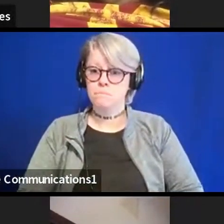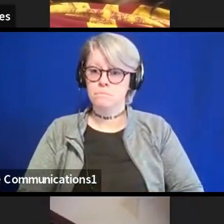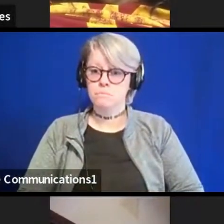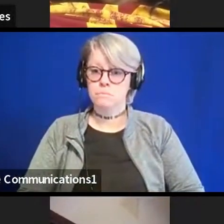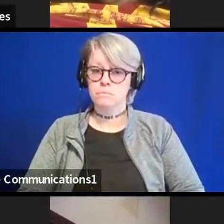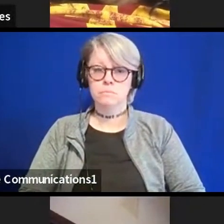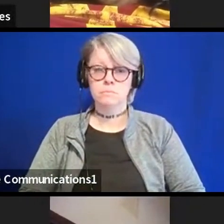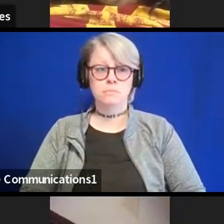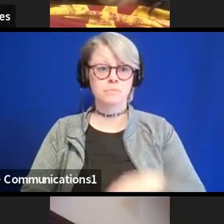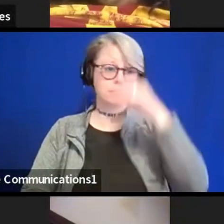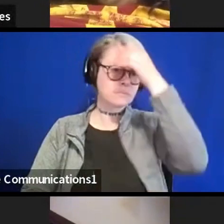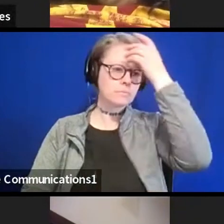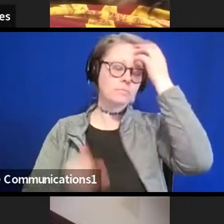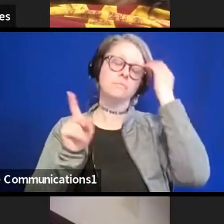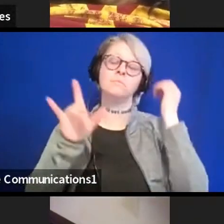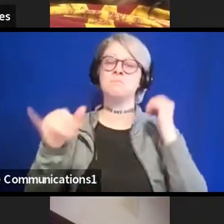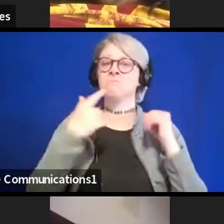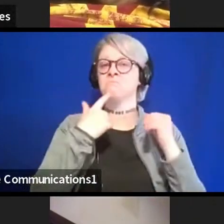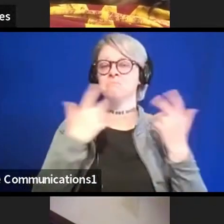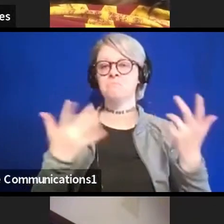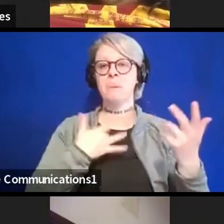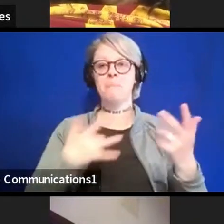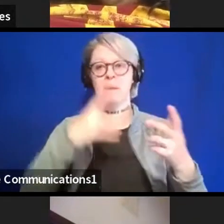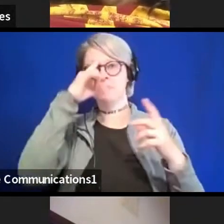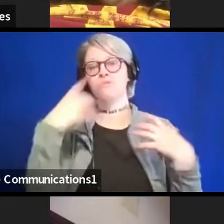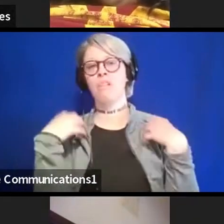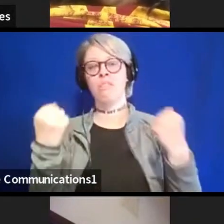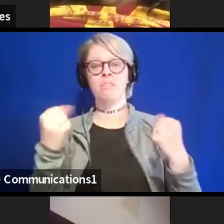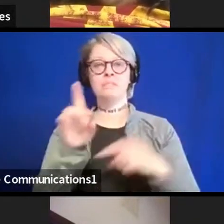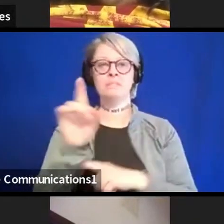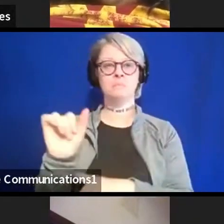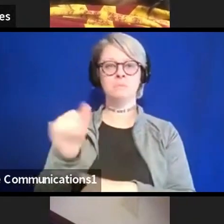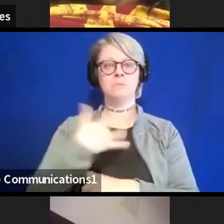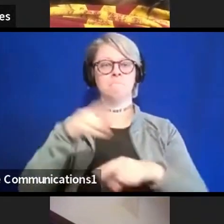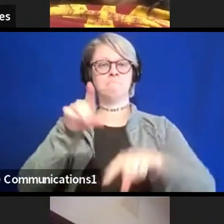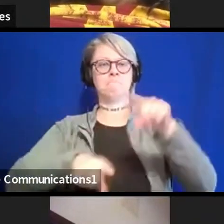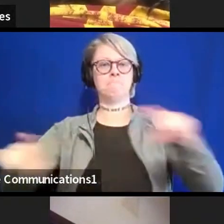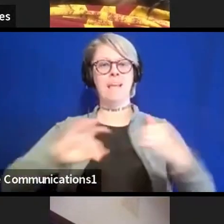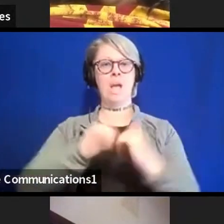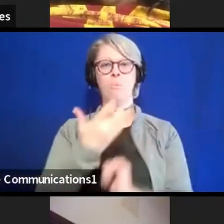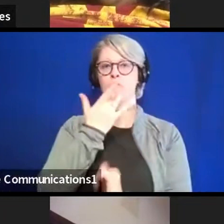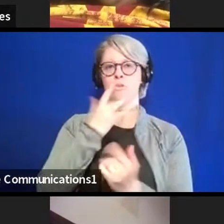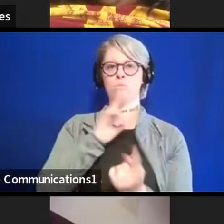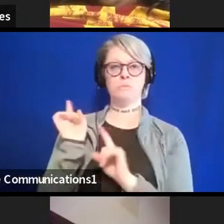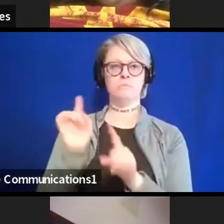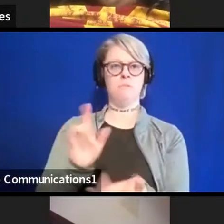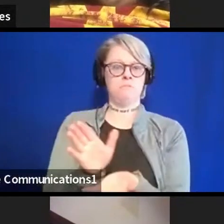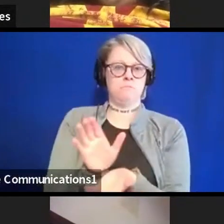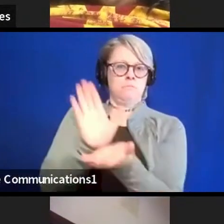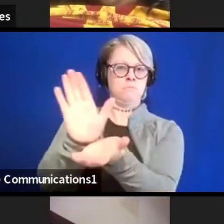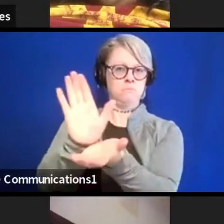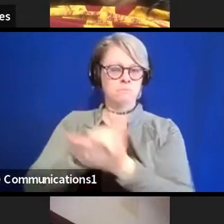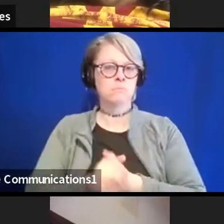mental health, any type of disability, mental, physical, not everybody wants to be on medication. There's a lot of